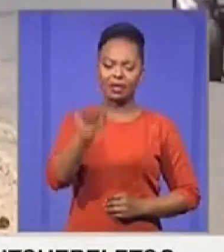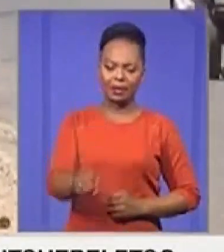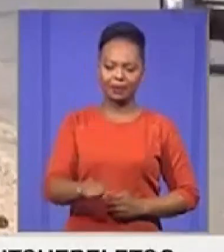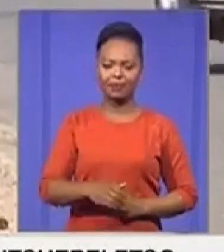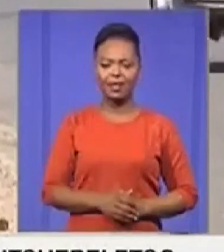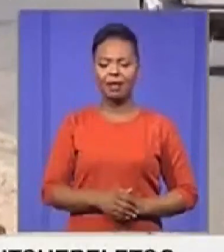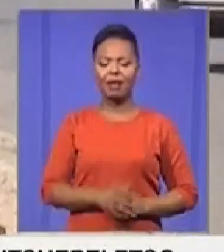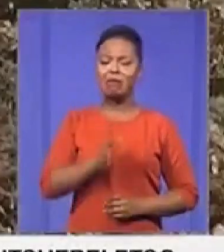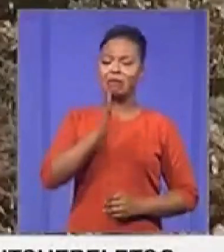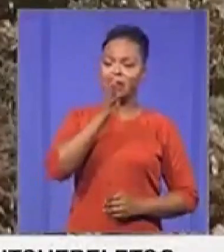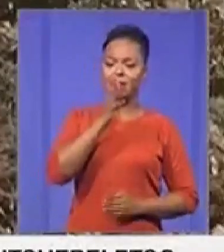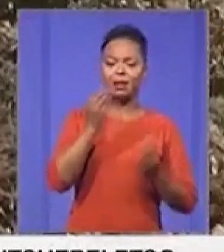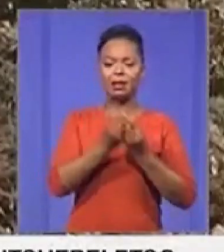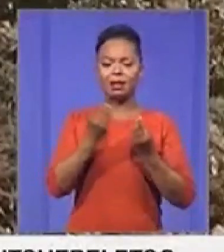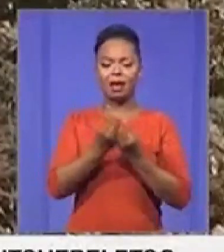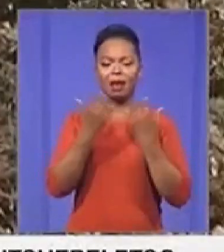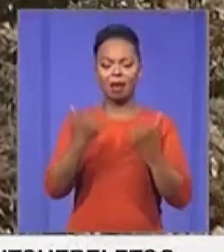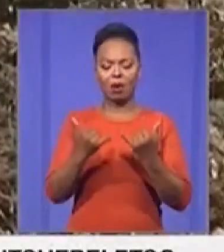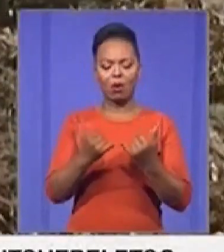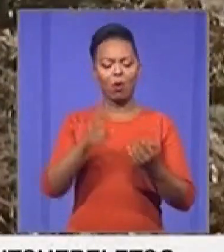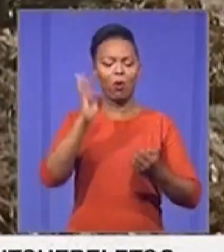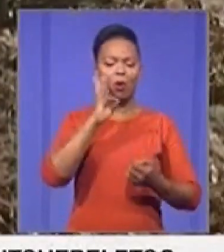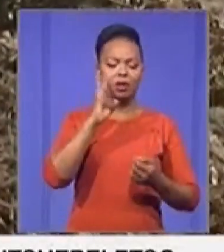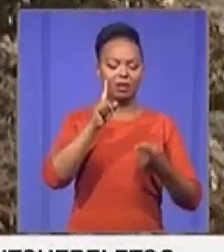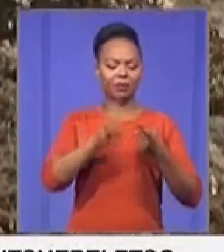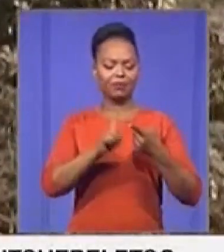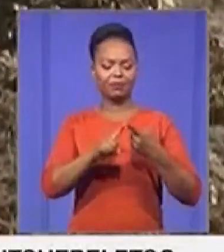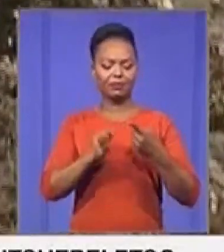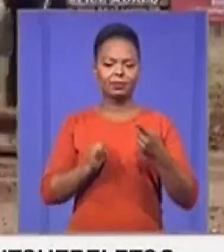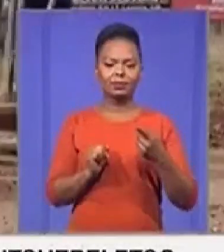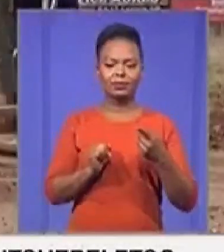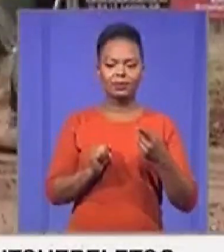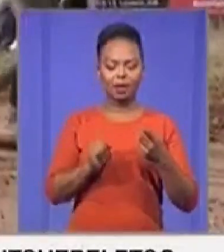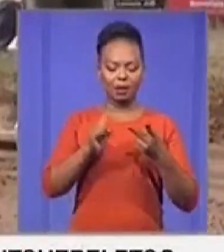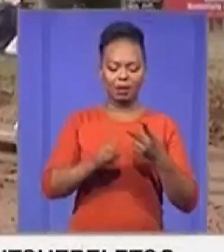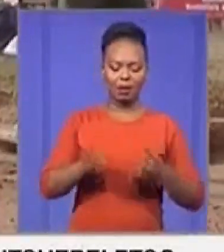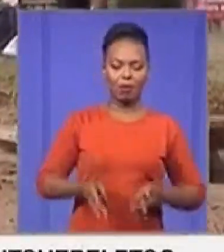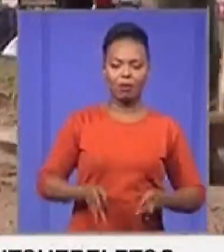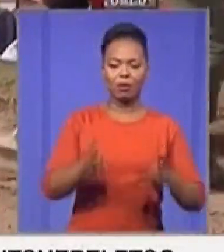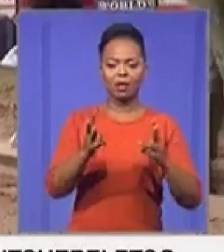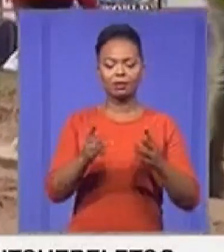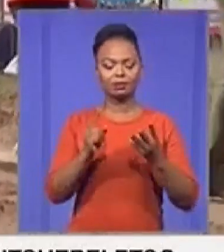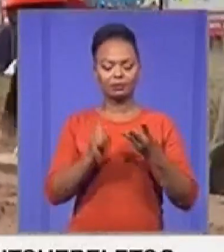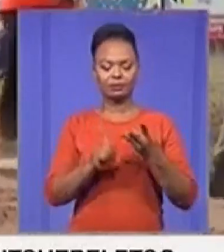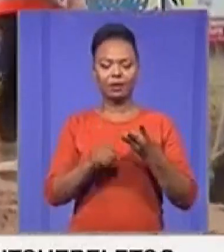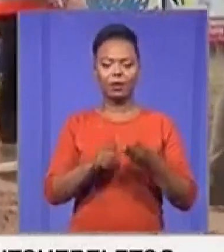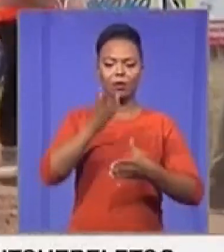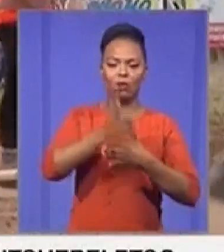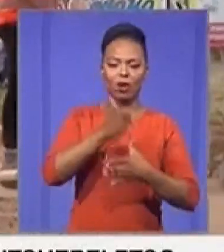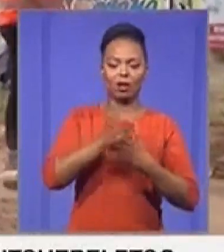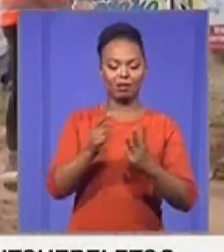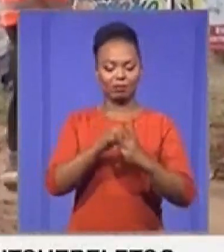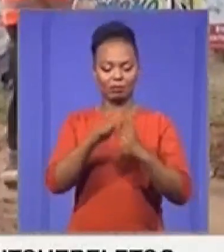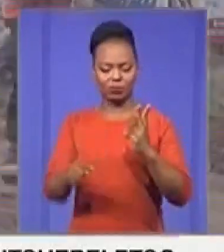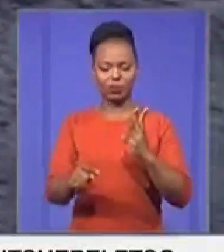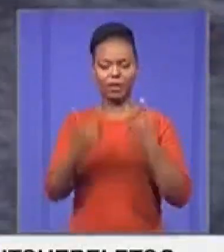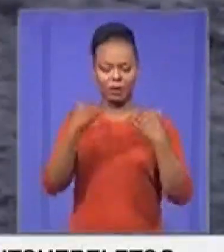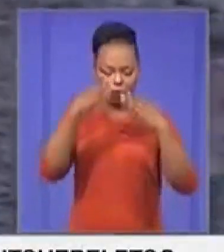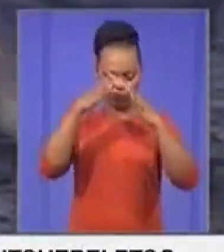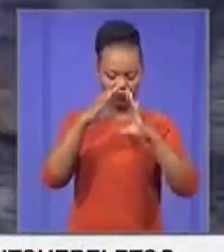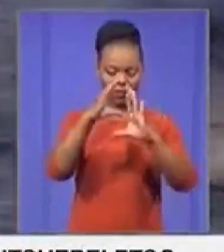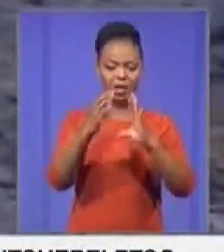tshwenyang haholo ke taba ya metsi ke taba ya ditsela ke taba ya ditiro so rona re